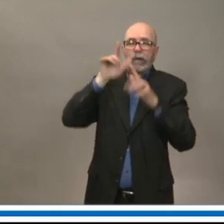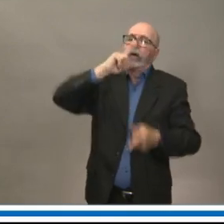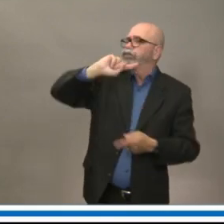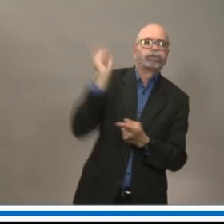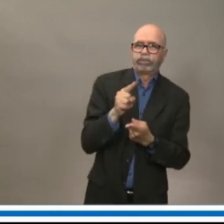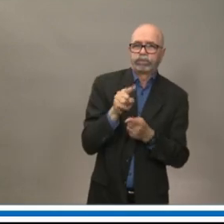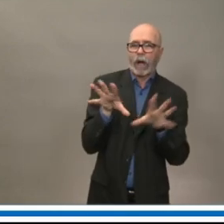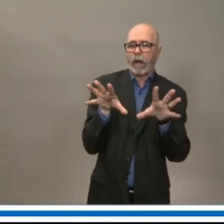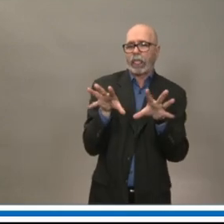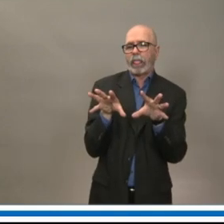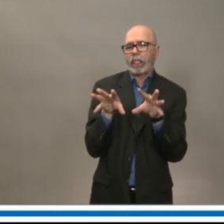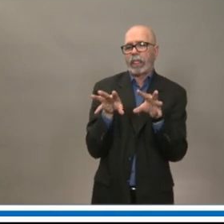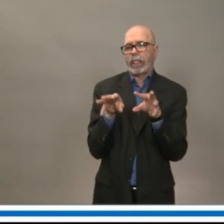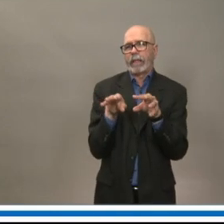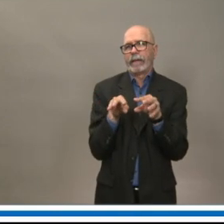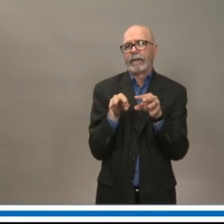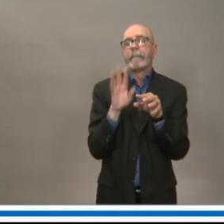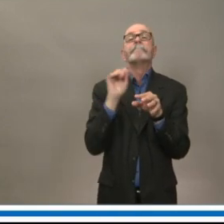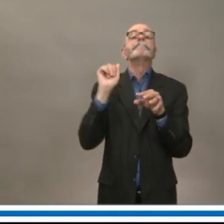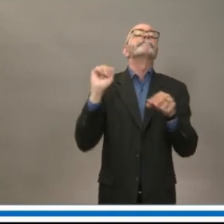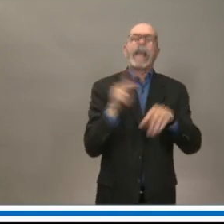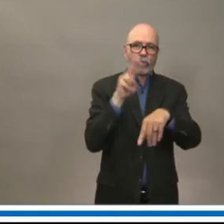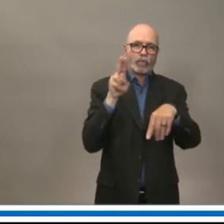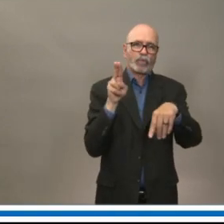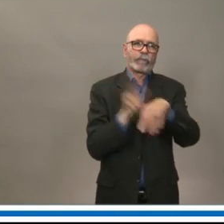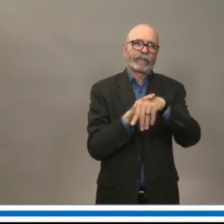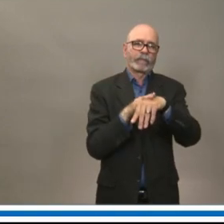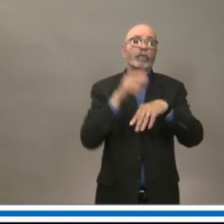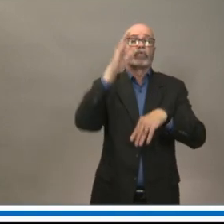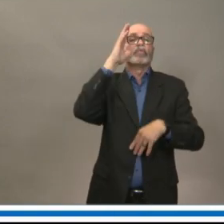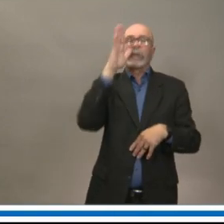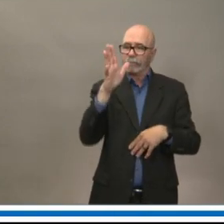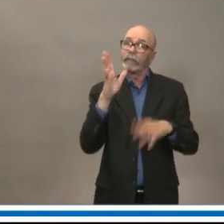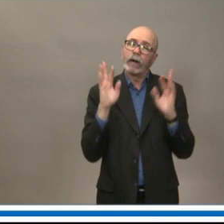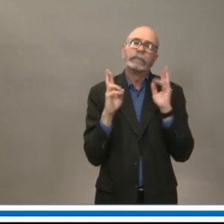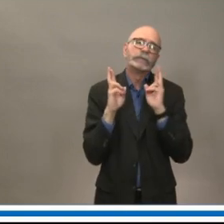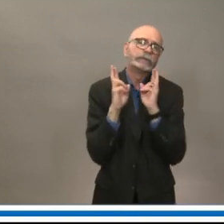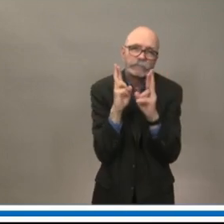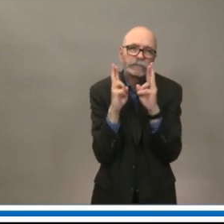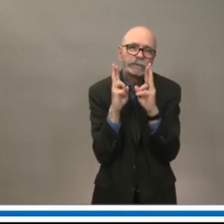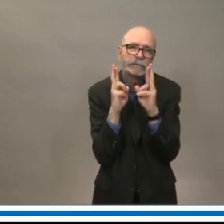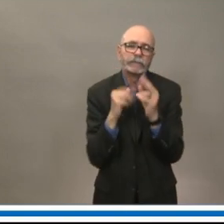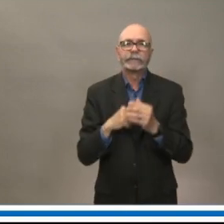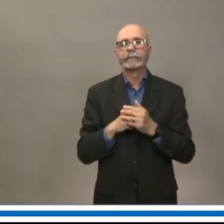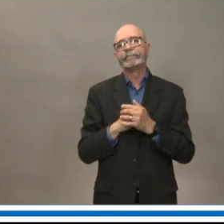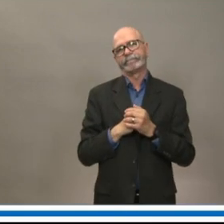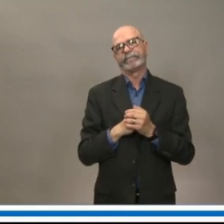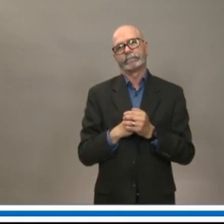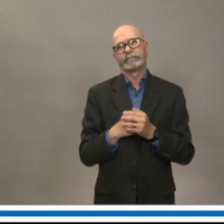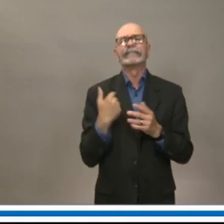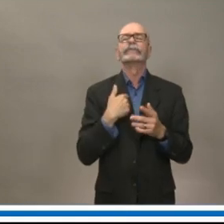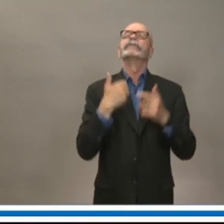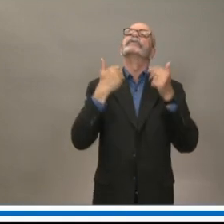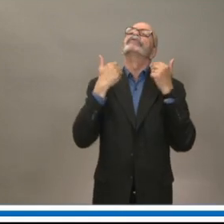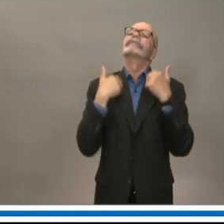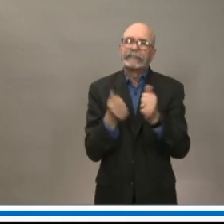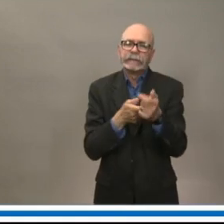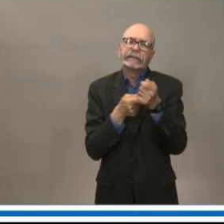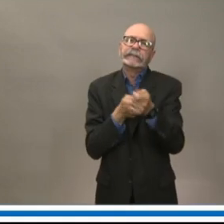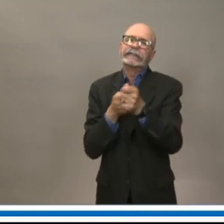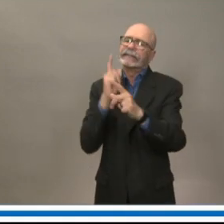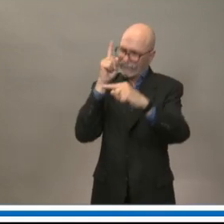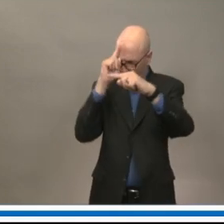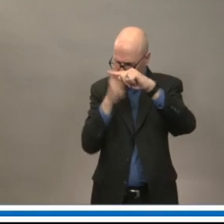stay focused on that, on what's necessary to get through this with the least impact and